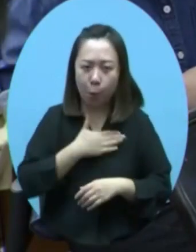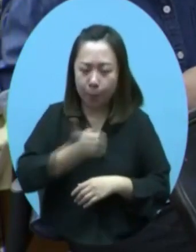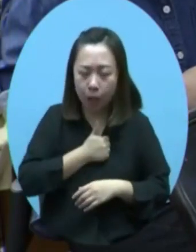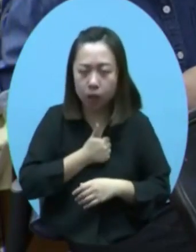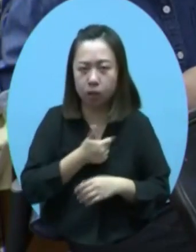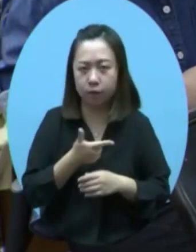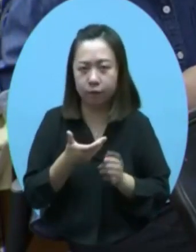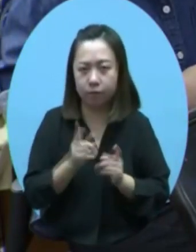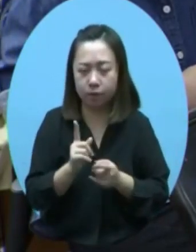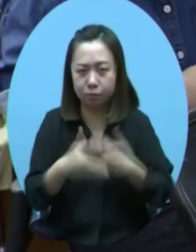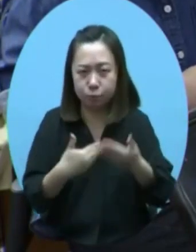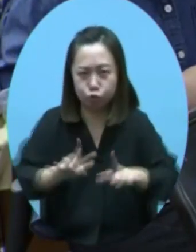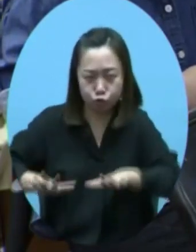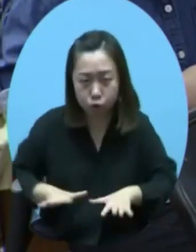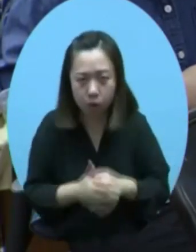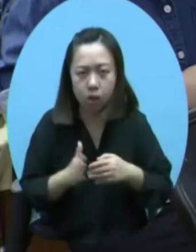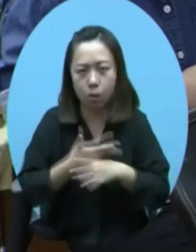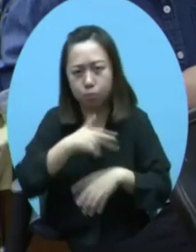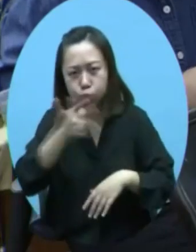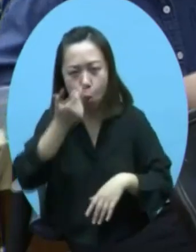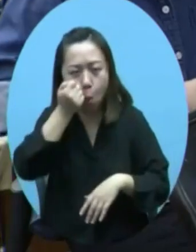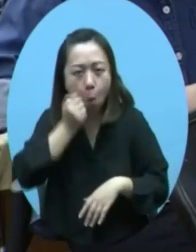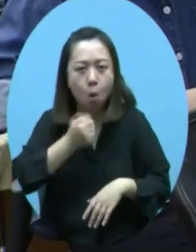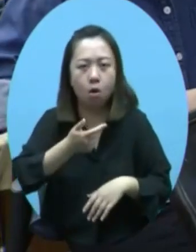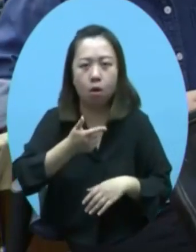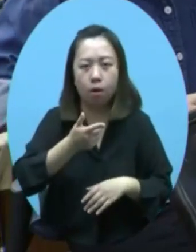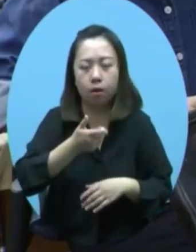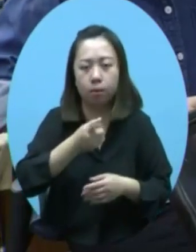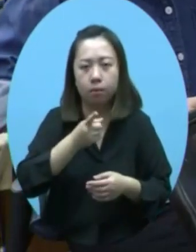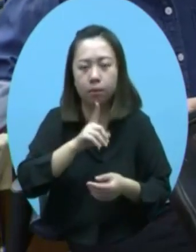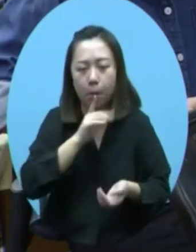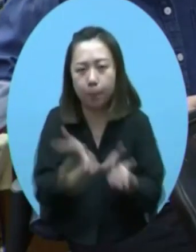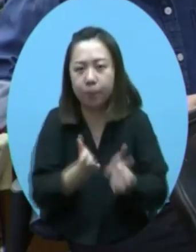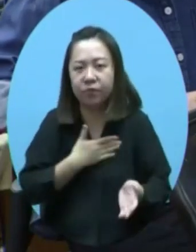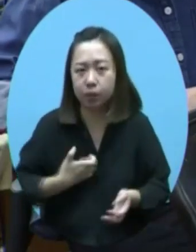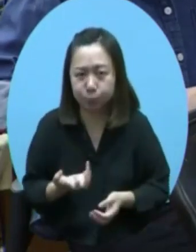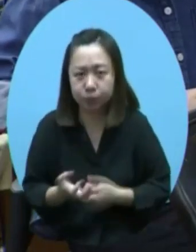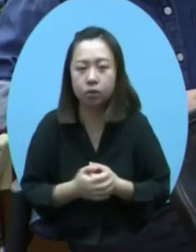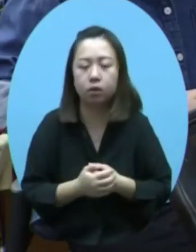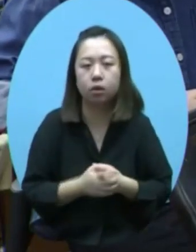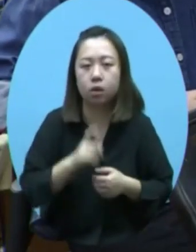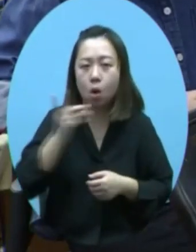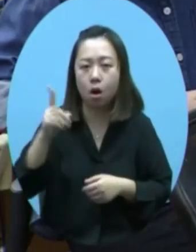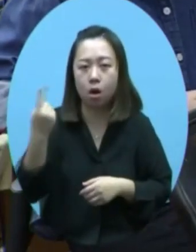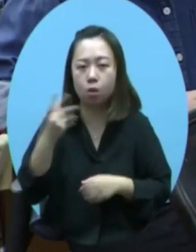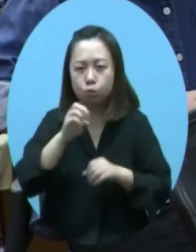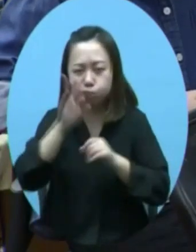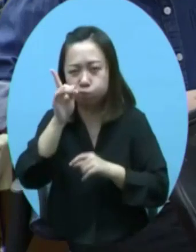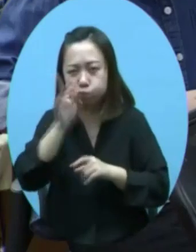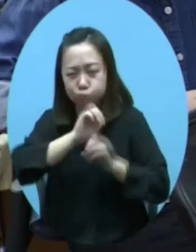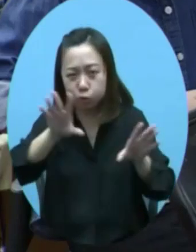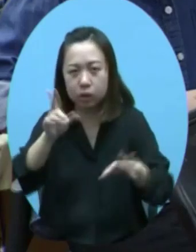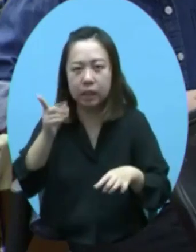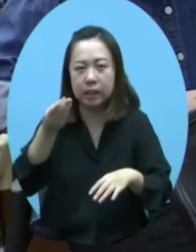what measures do you plan to have, especially many elderly are being infected, and